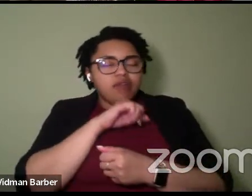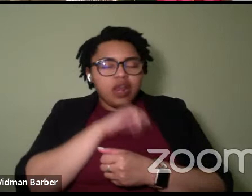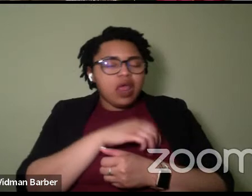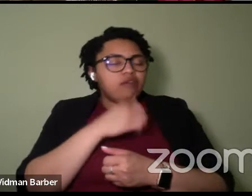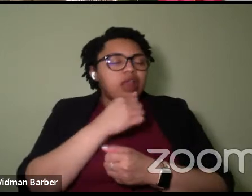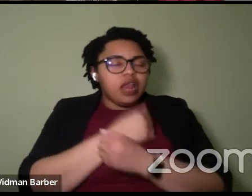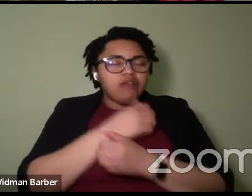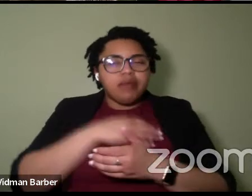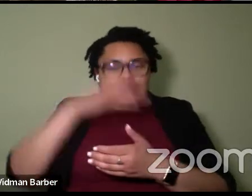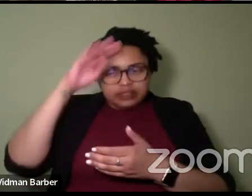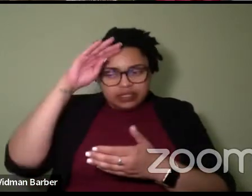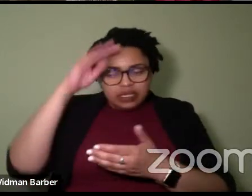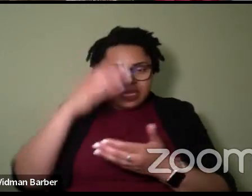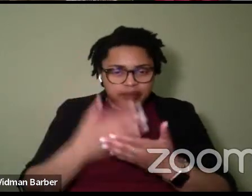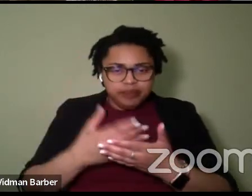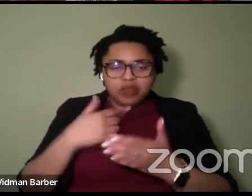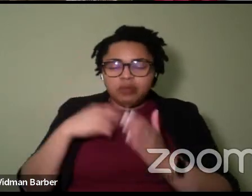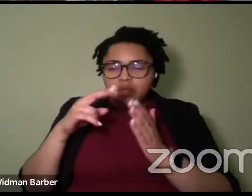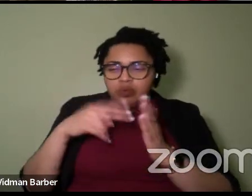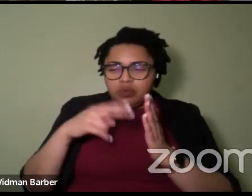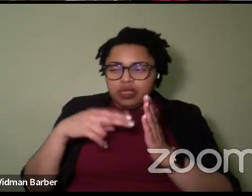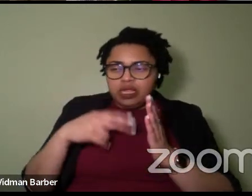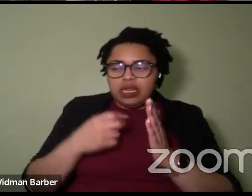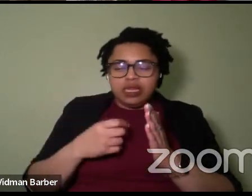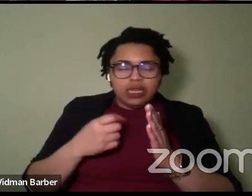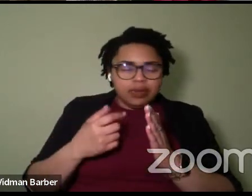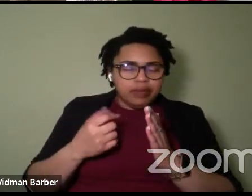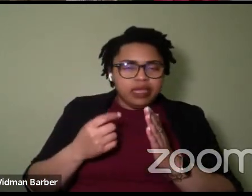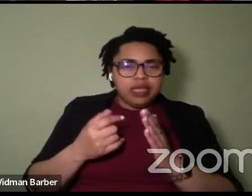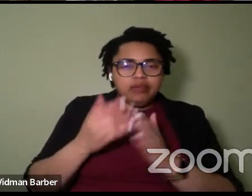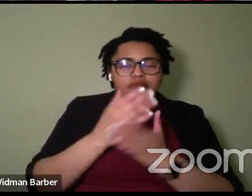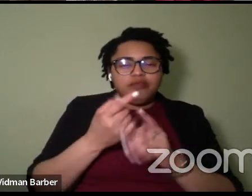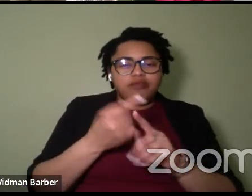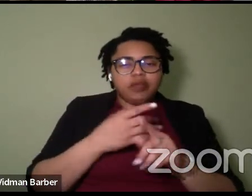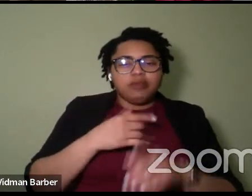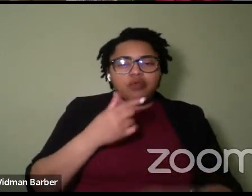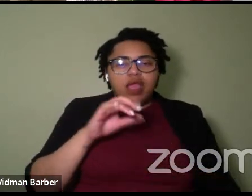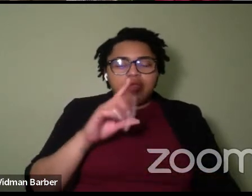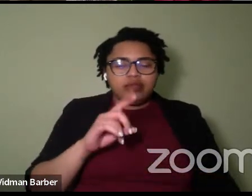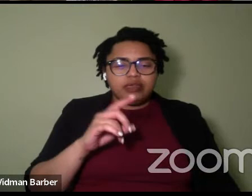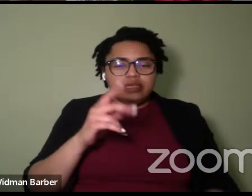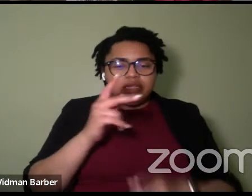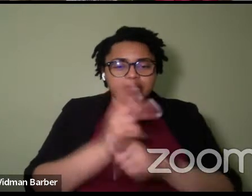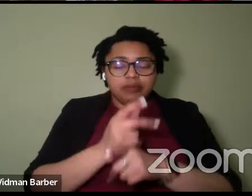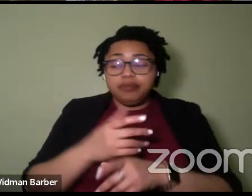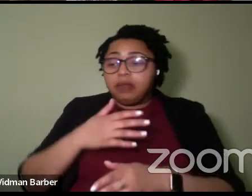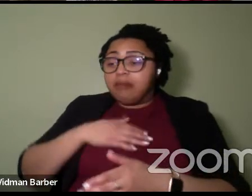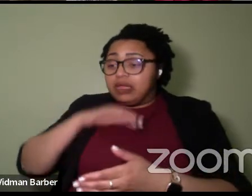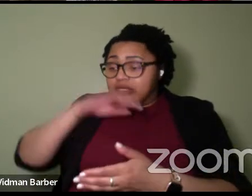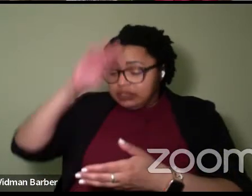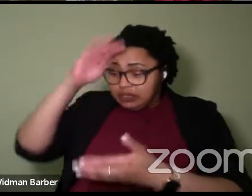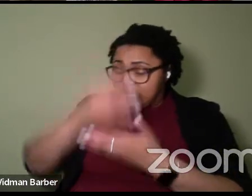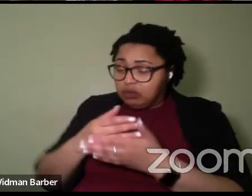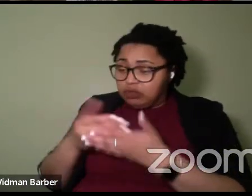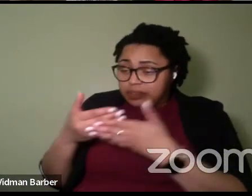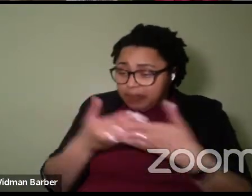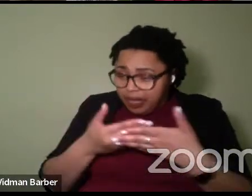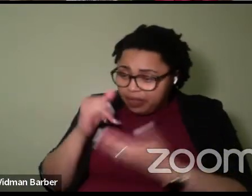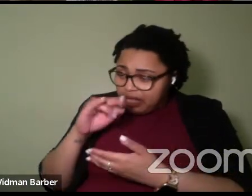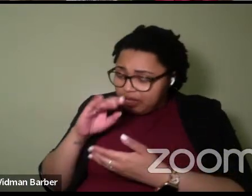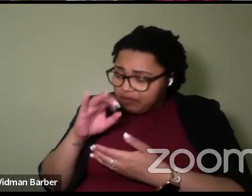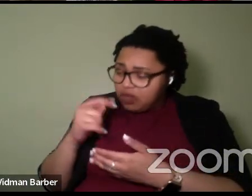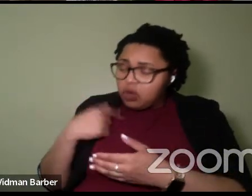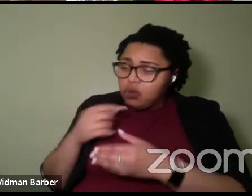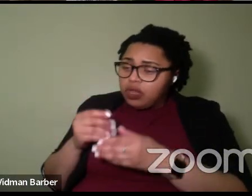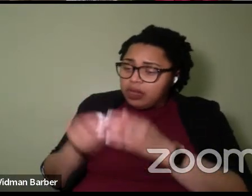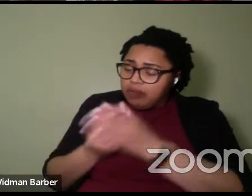section from Groundskeeping. When my son was an infant, we planted his tree so that we could watch it grow and